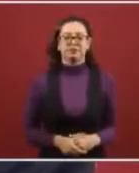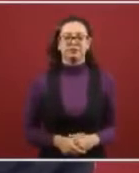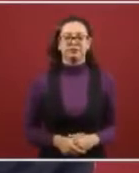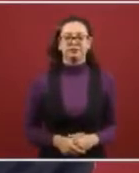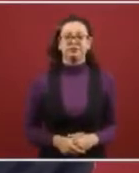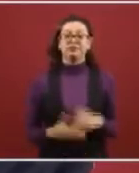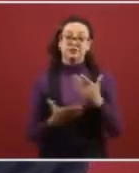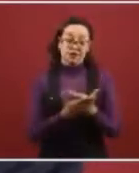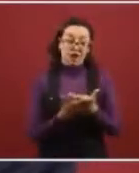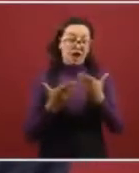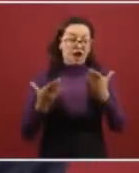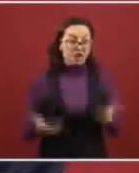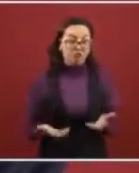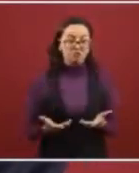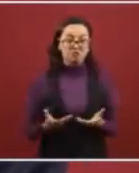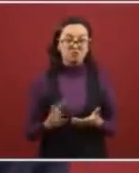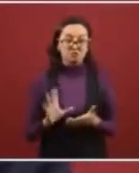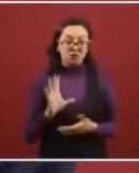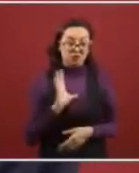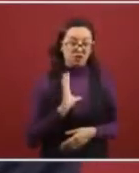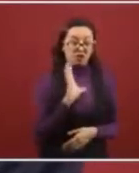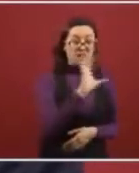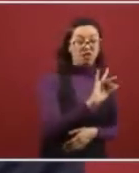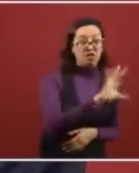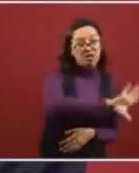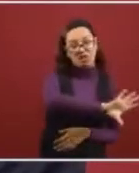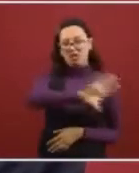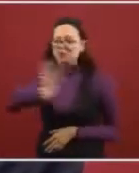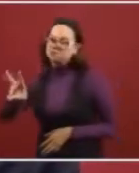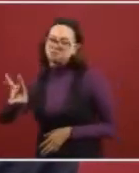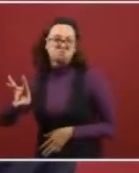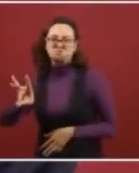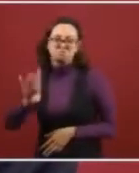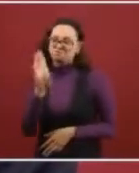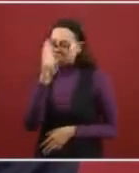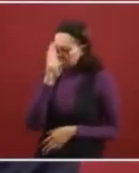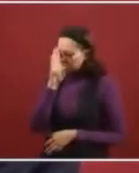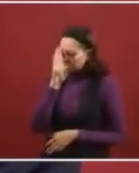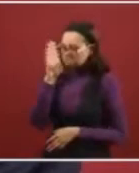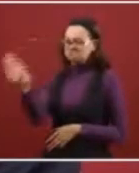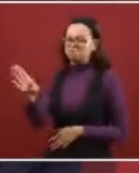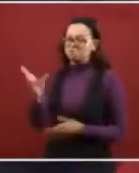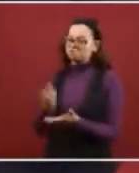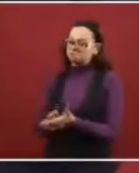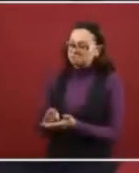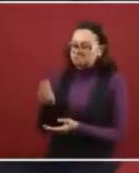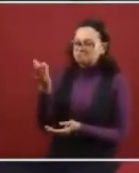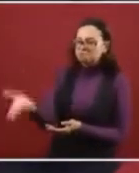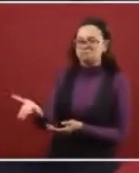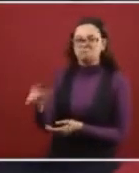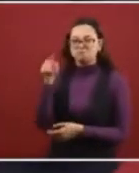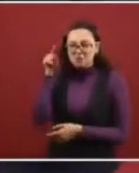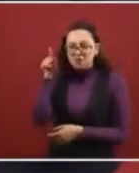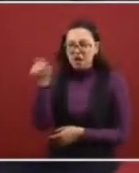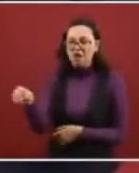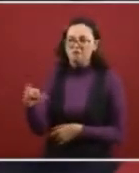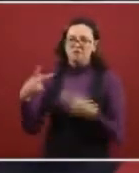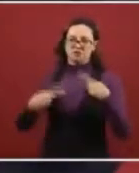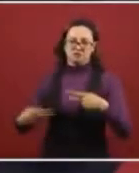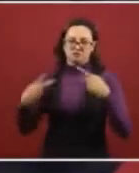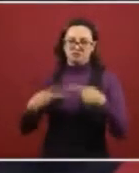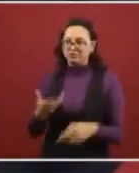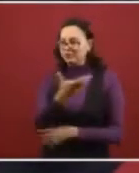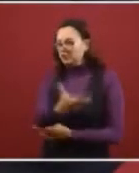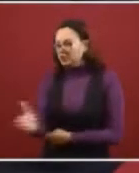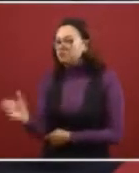el apoyo es directo. Now the support is directly productor, to the producer. Directo al beneficiario. Directly to